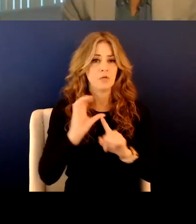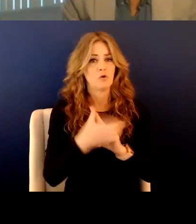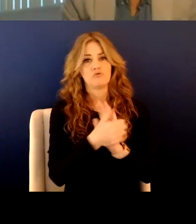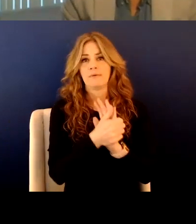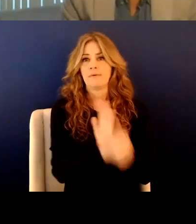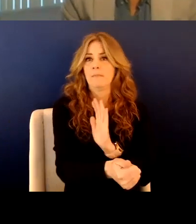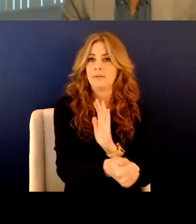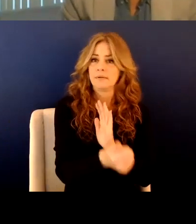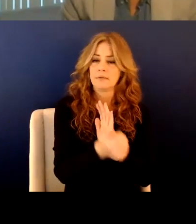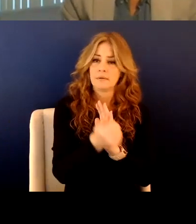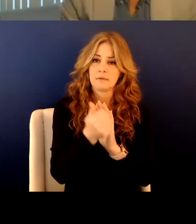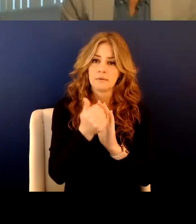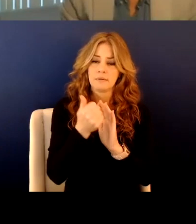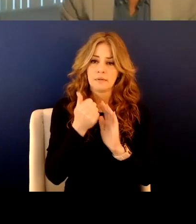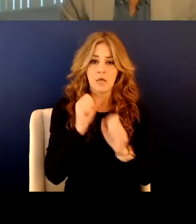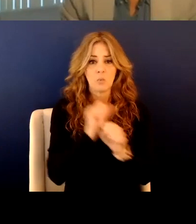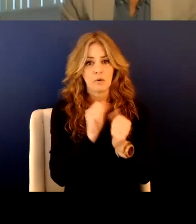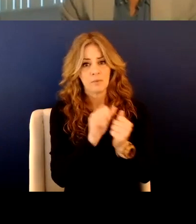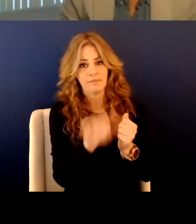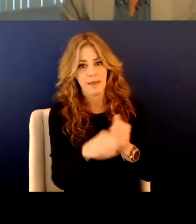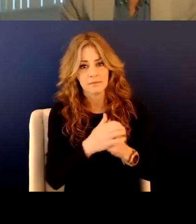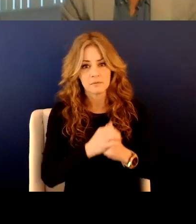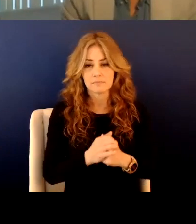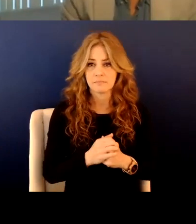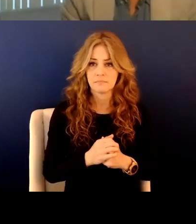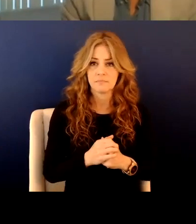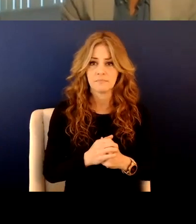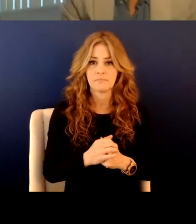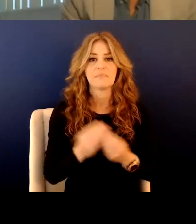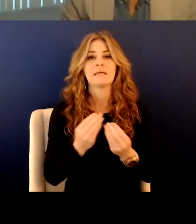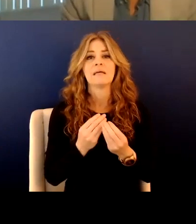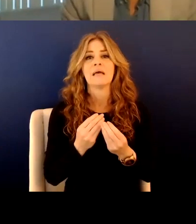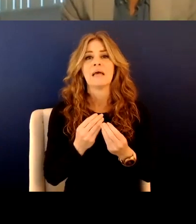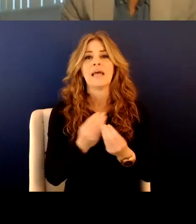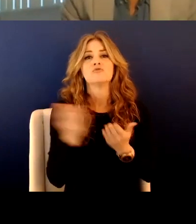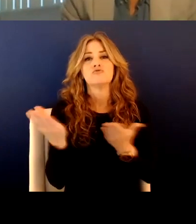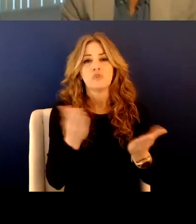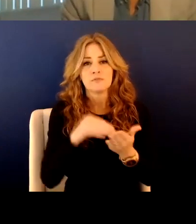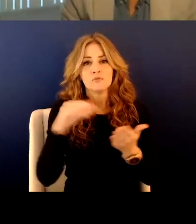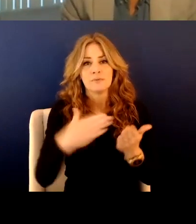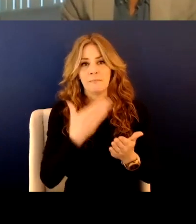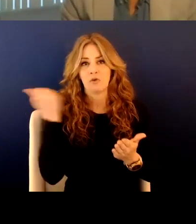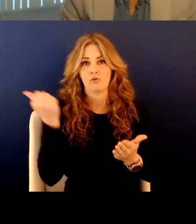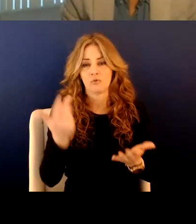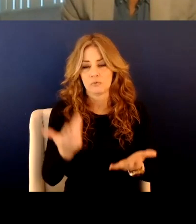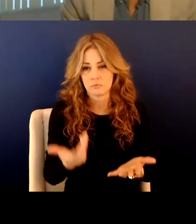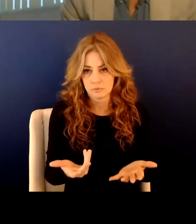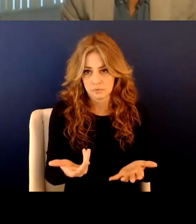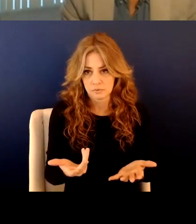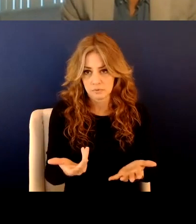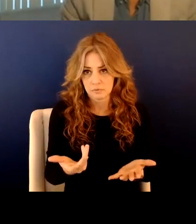and work through that and serve their students better that way. You know, as